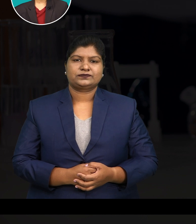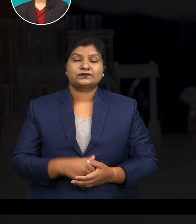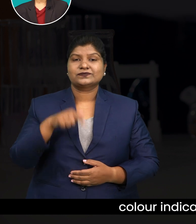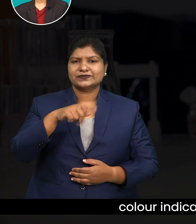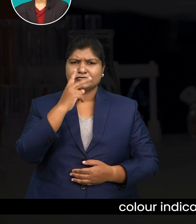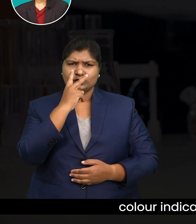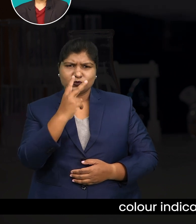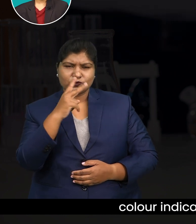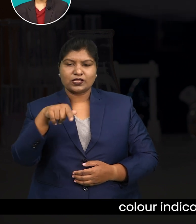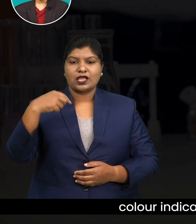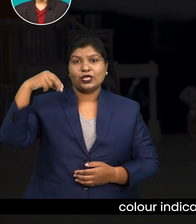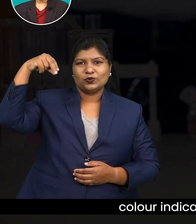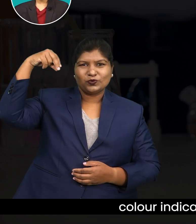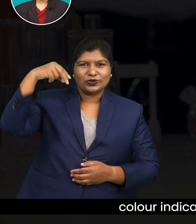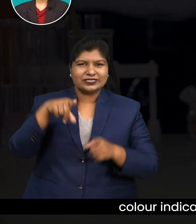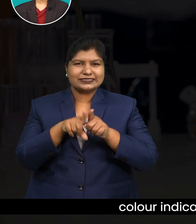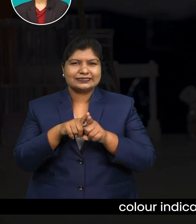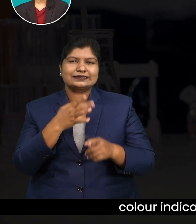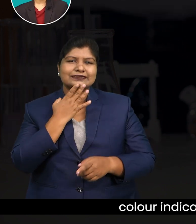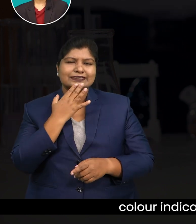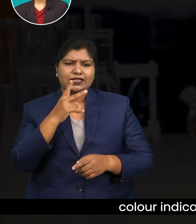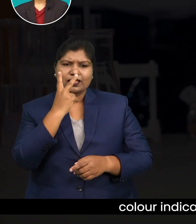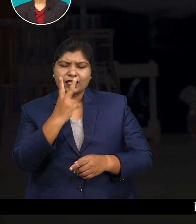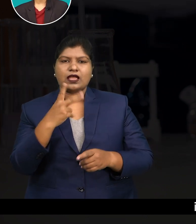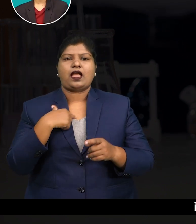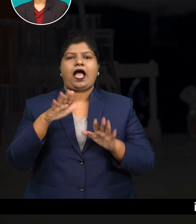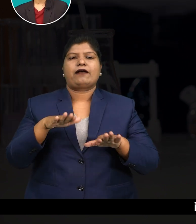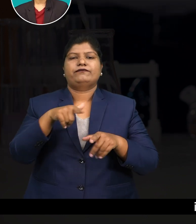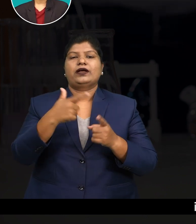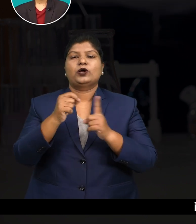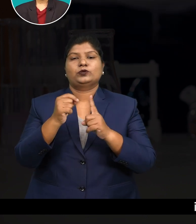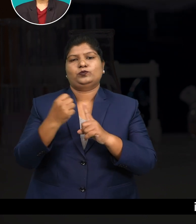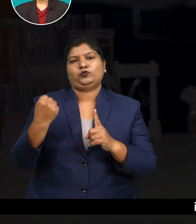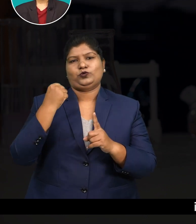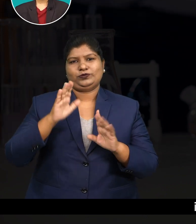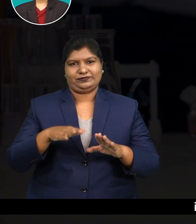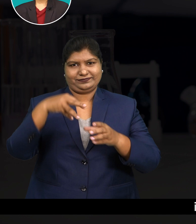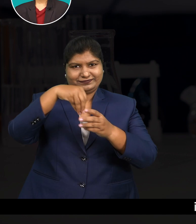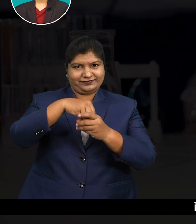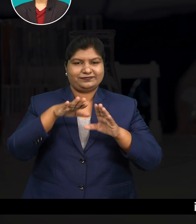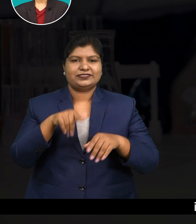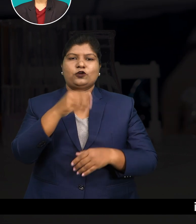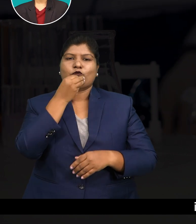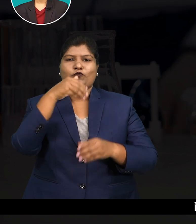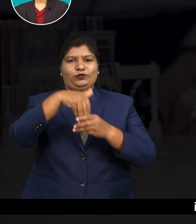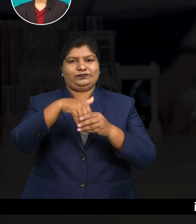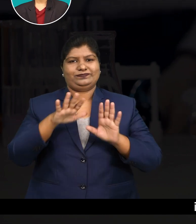A violet color indicates the presence of proteins in the food item.